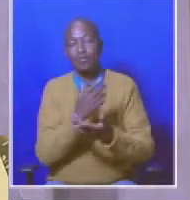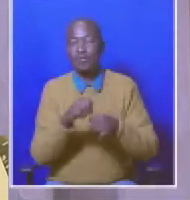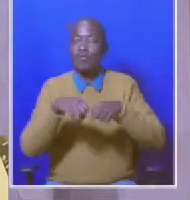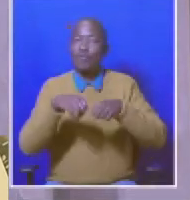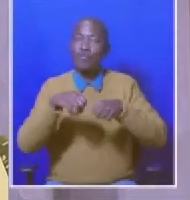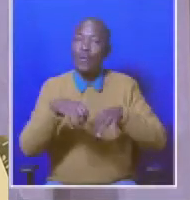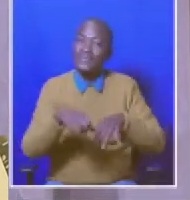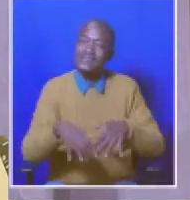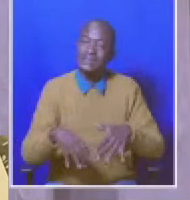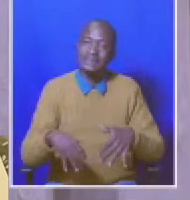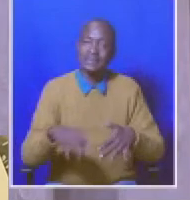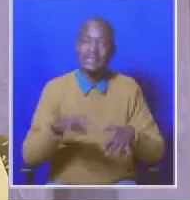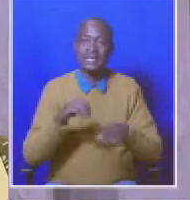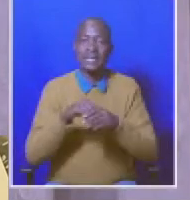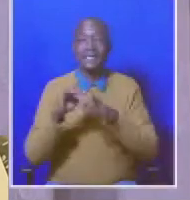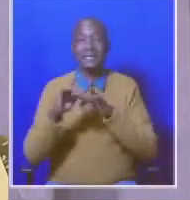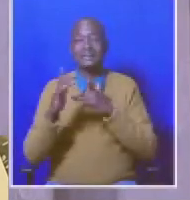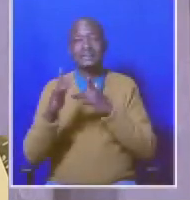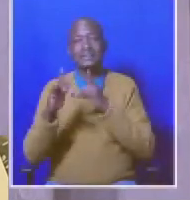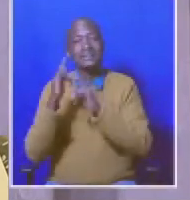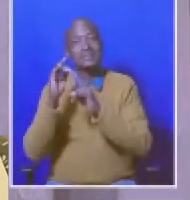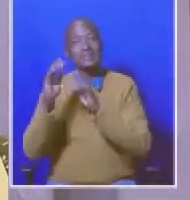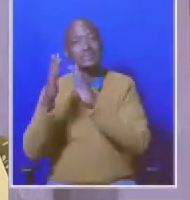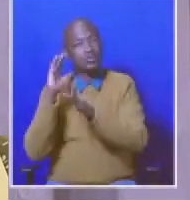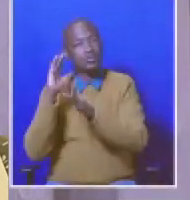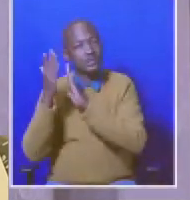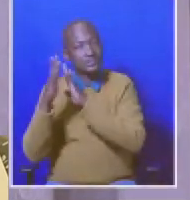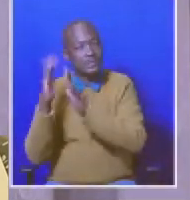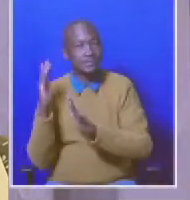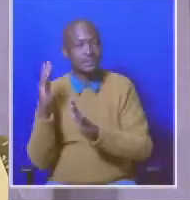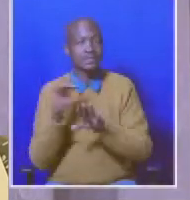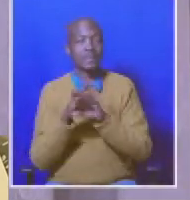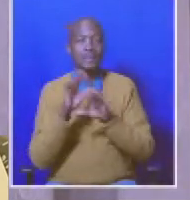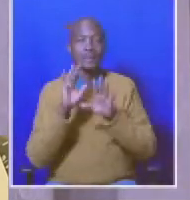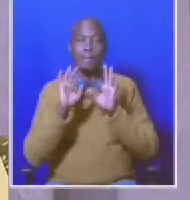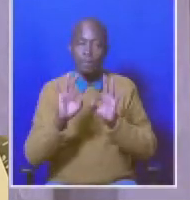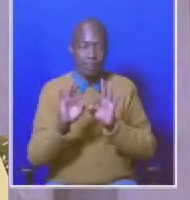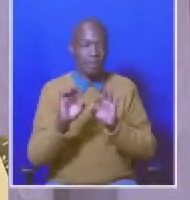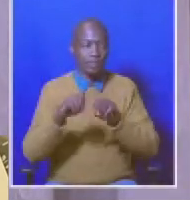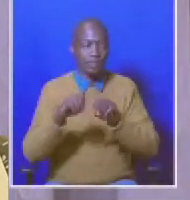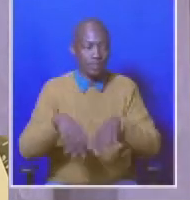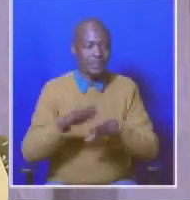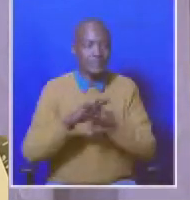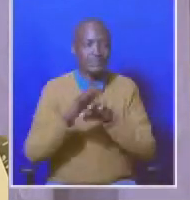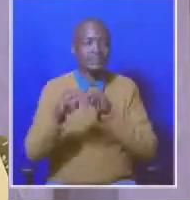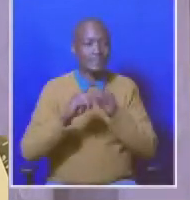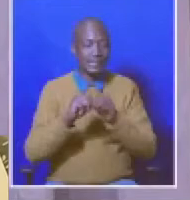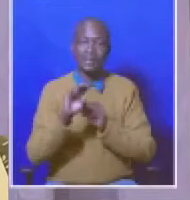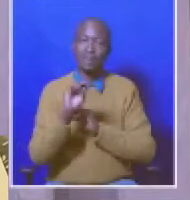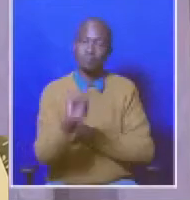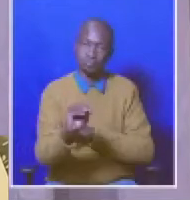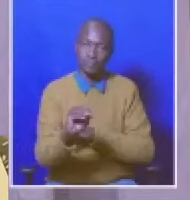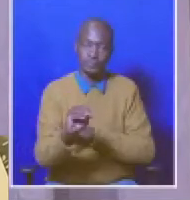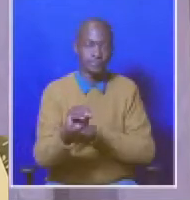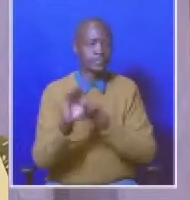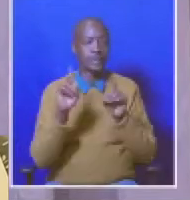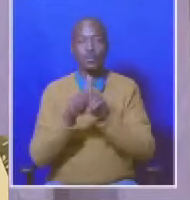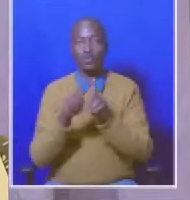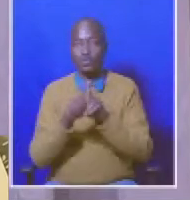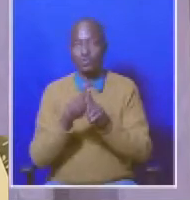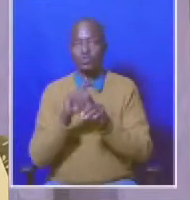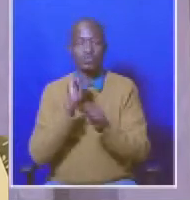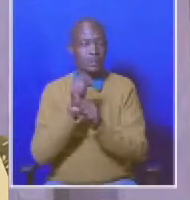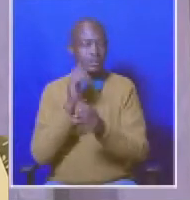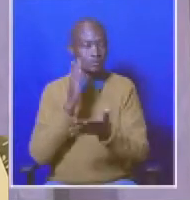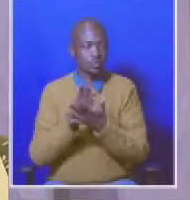waste in the townships to ensure there's proper waste management and also to ensure there are